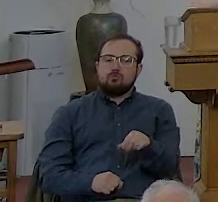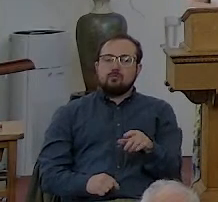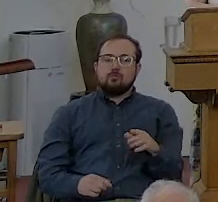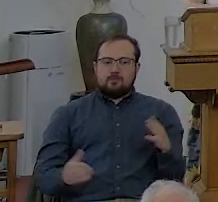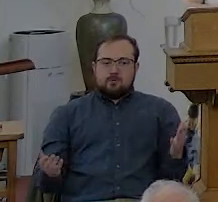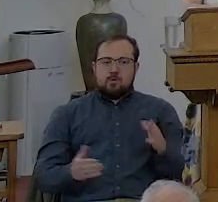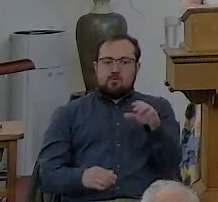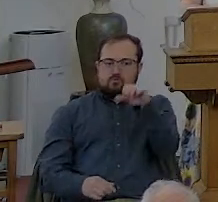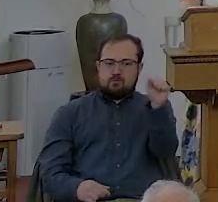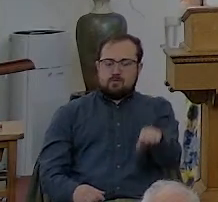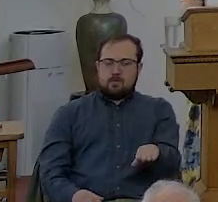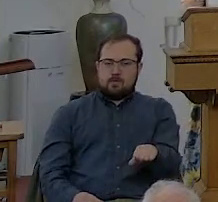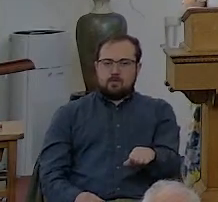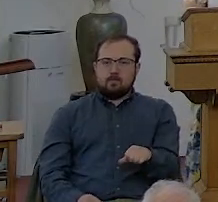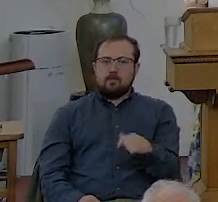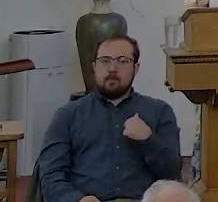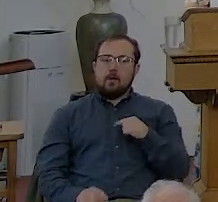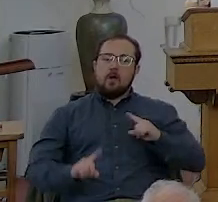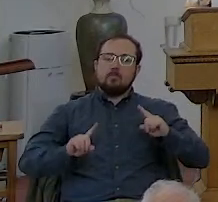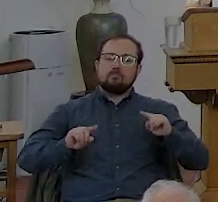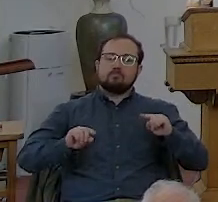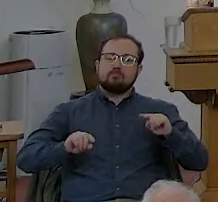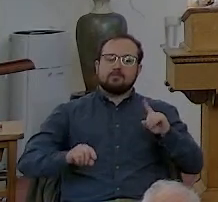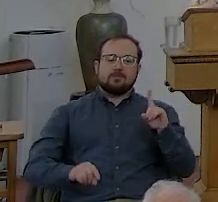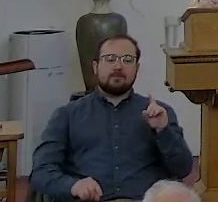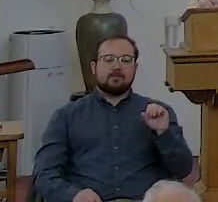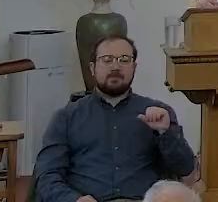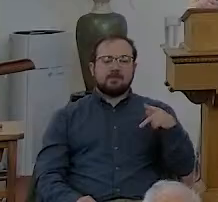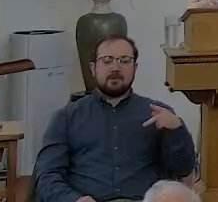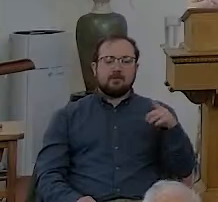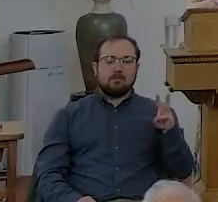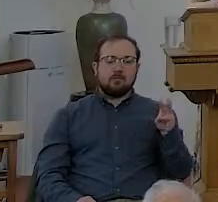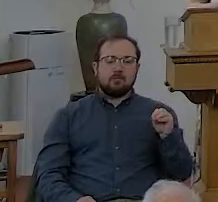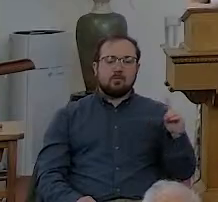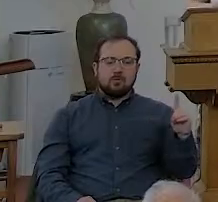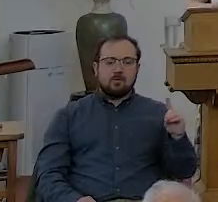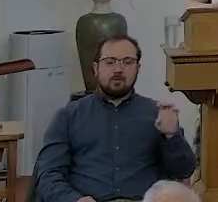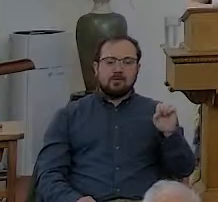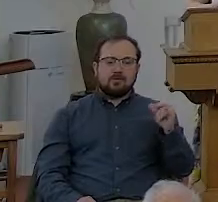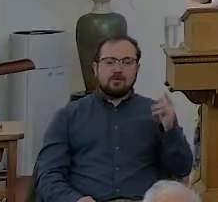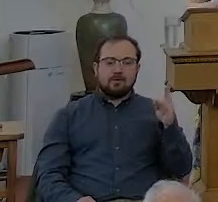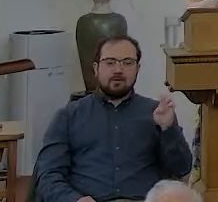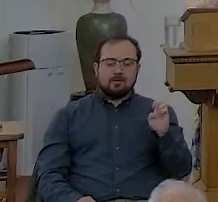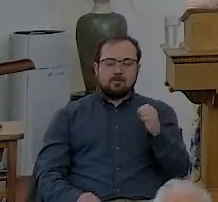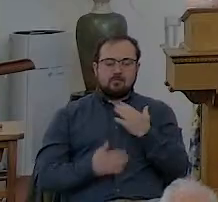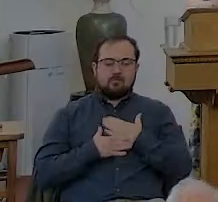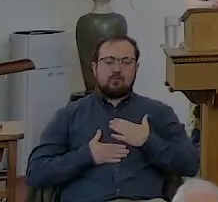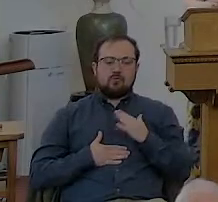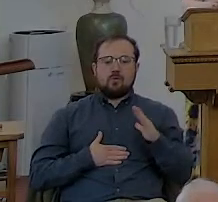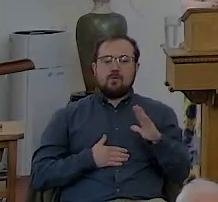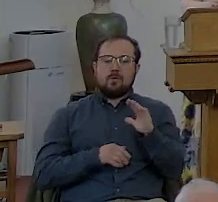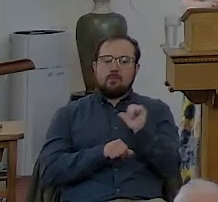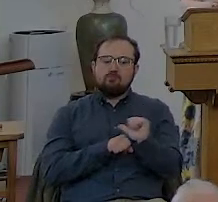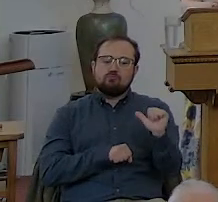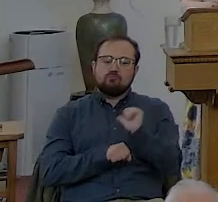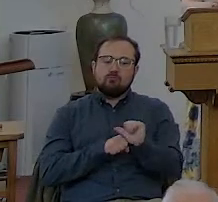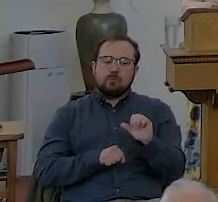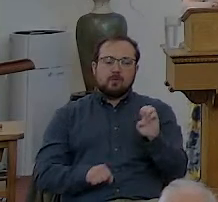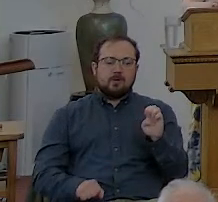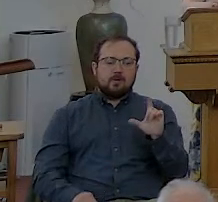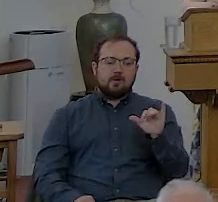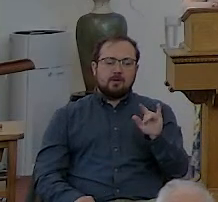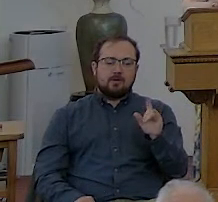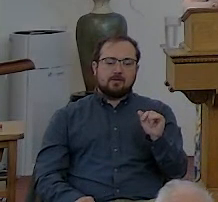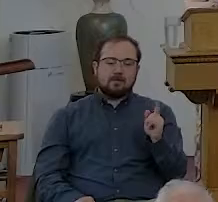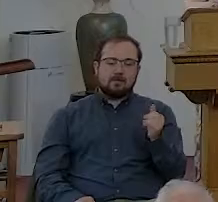here in Salem, I frequently visit the Deepwood Estates and enjoy the handiwork of Elizabeth Lord